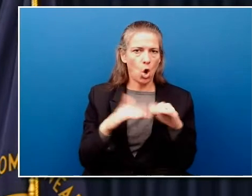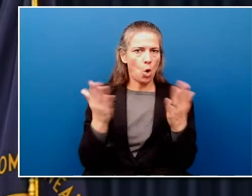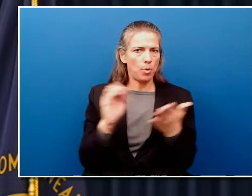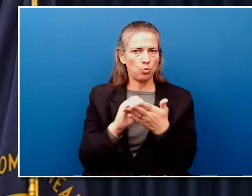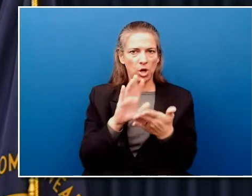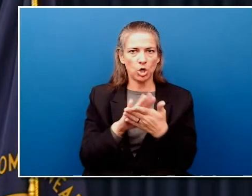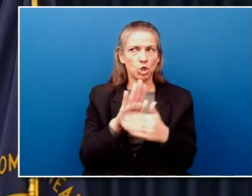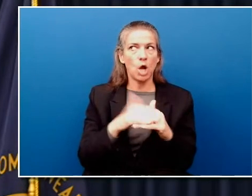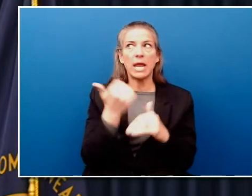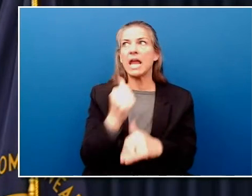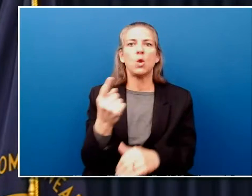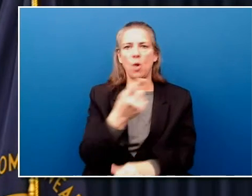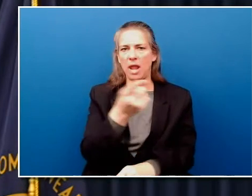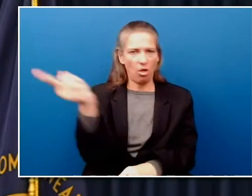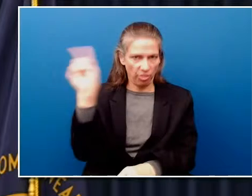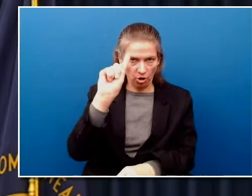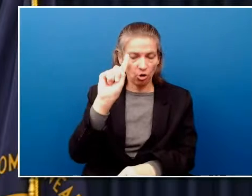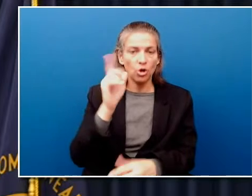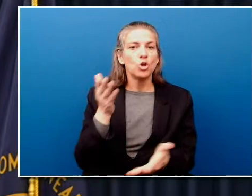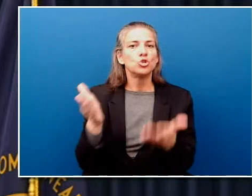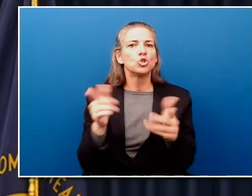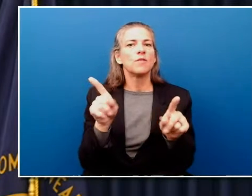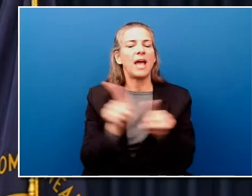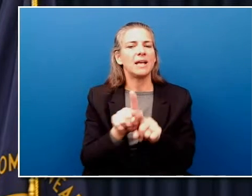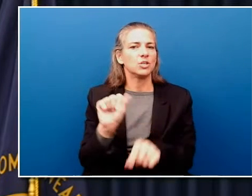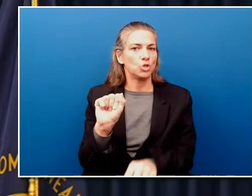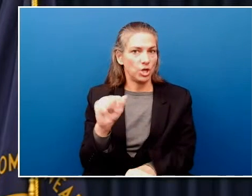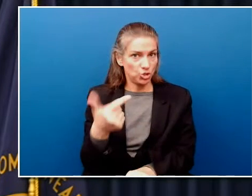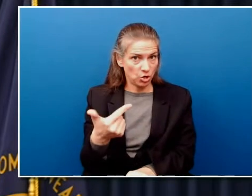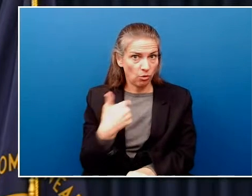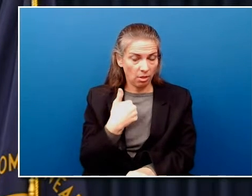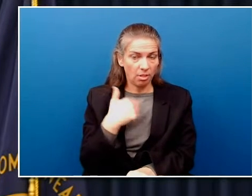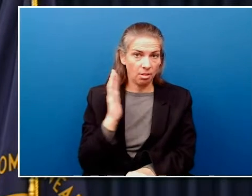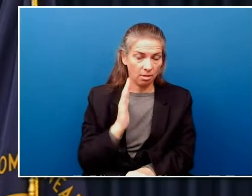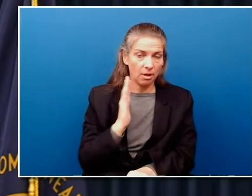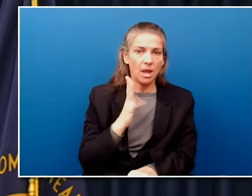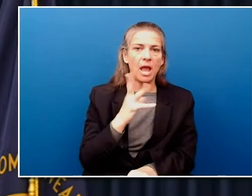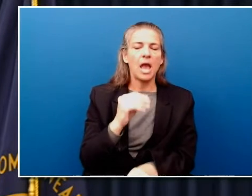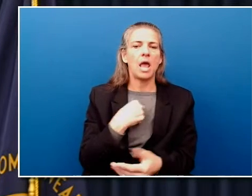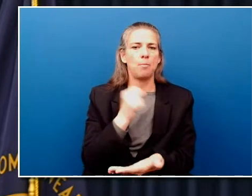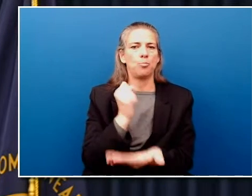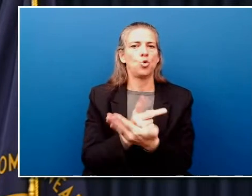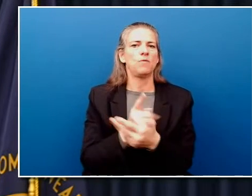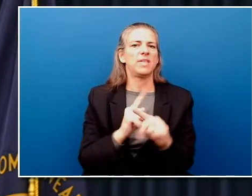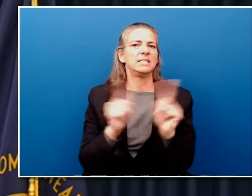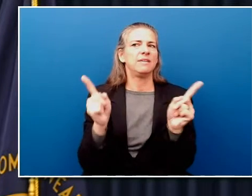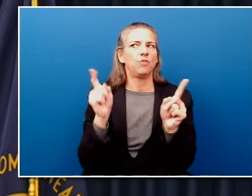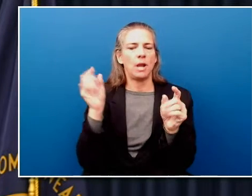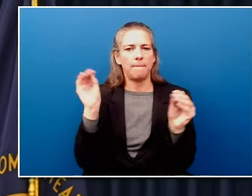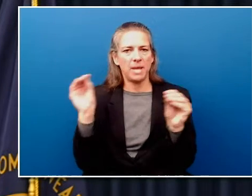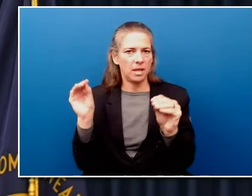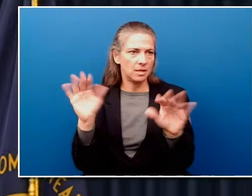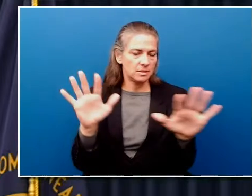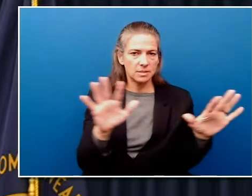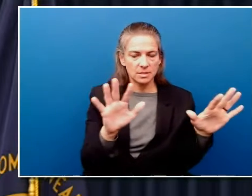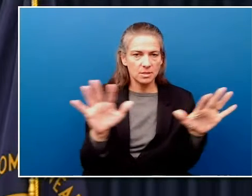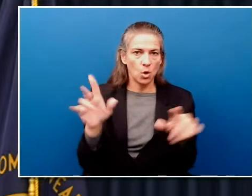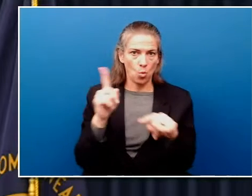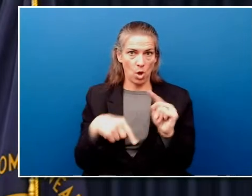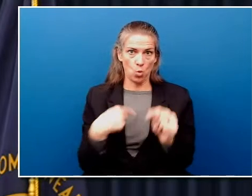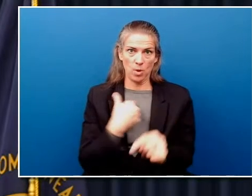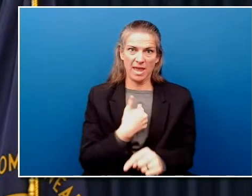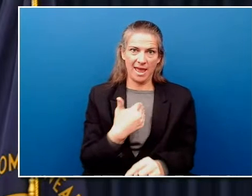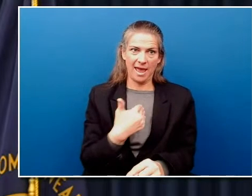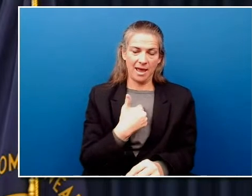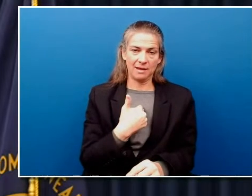anybody out there, serving as Attorney General, ultimately approving the different opinions that we had.